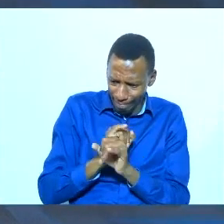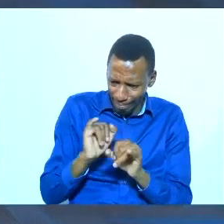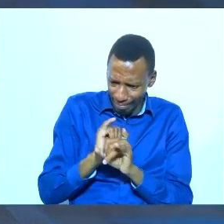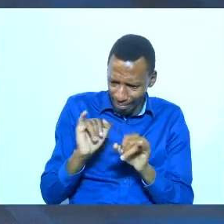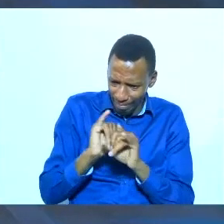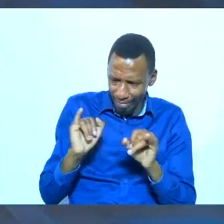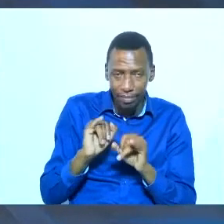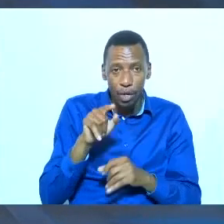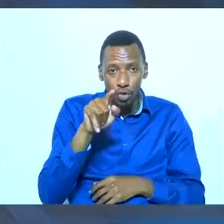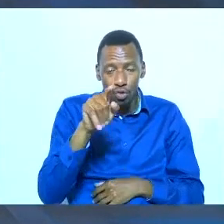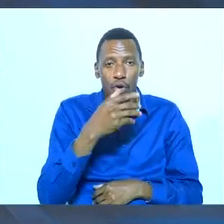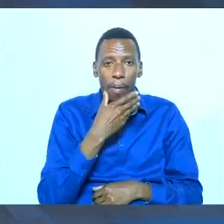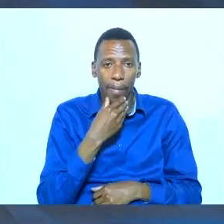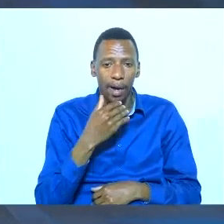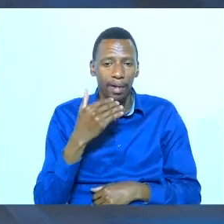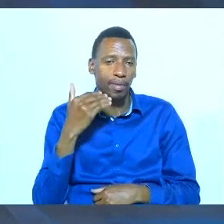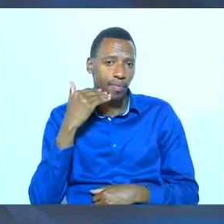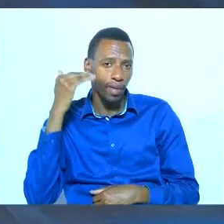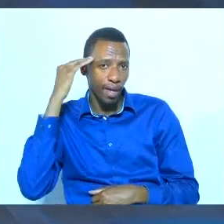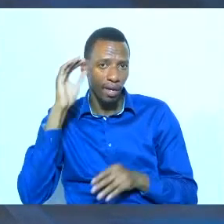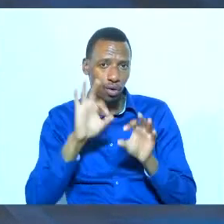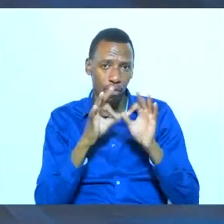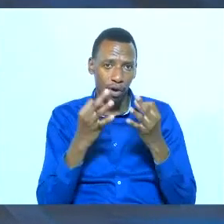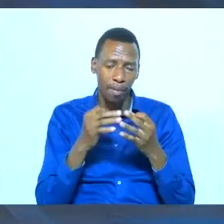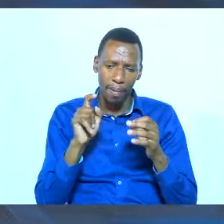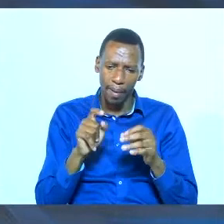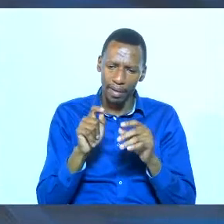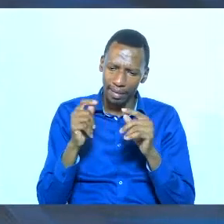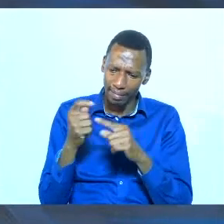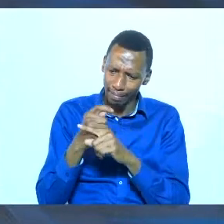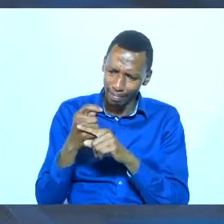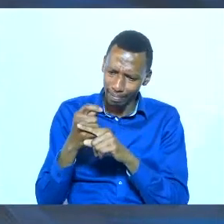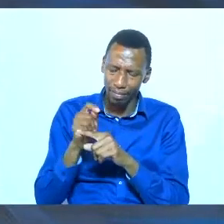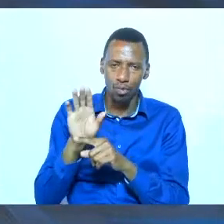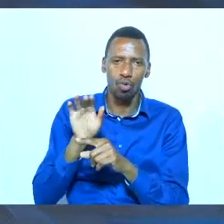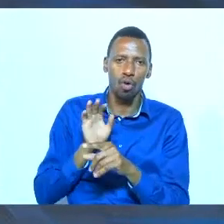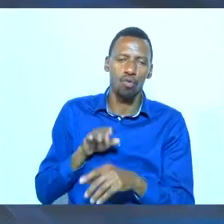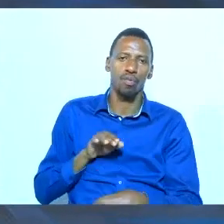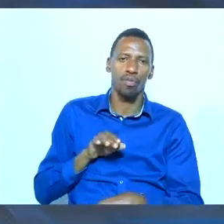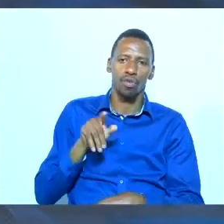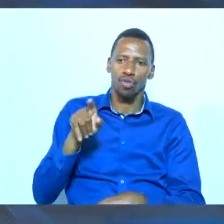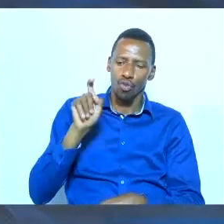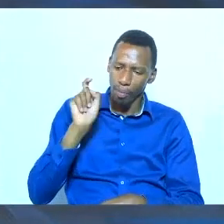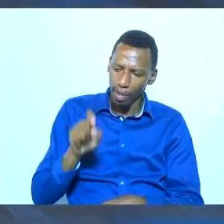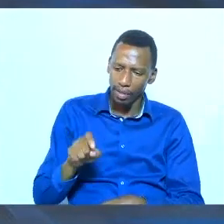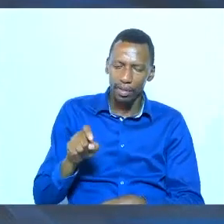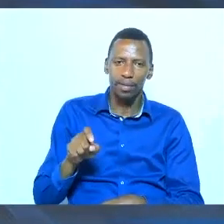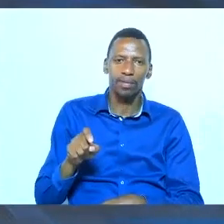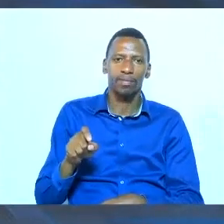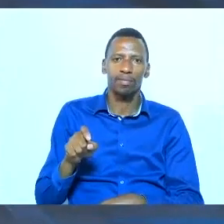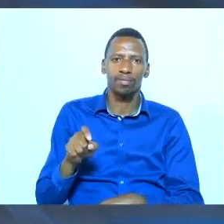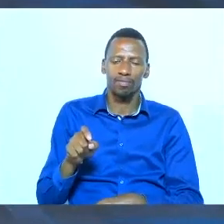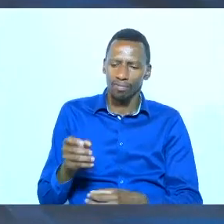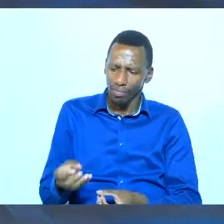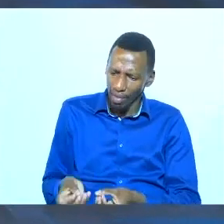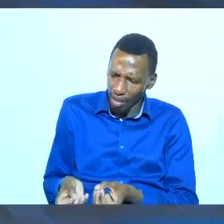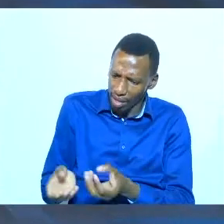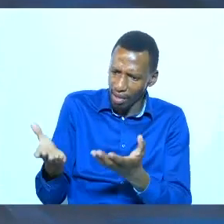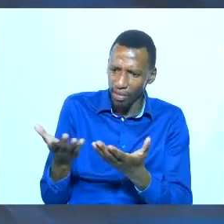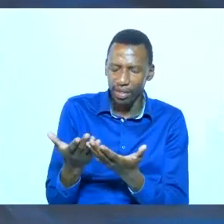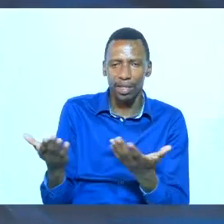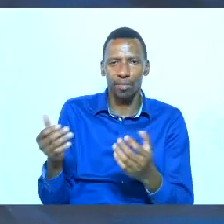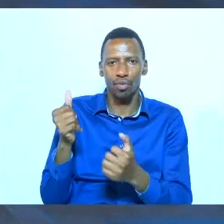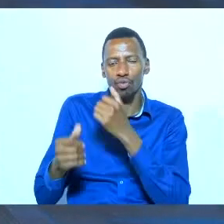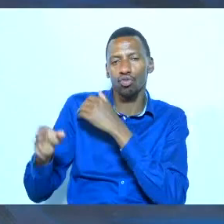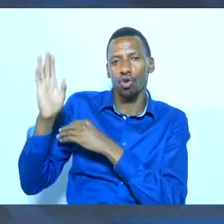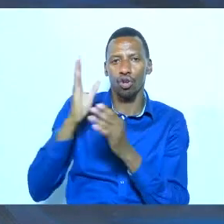a head of the family. You have to train her. You have to produce something which God intended it to be.